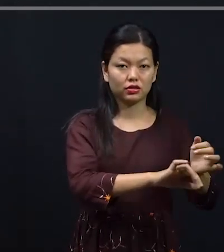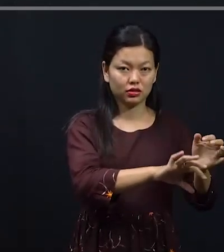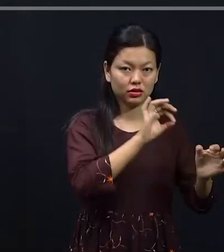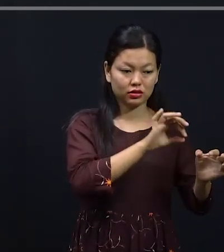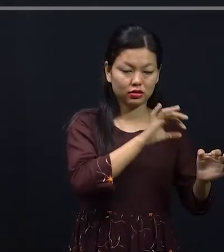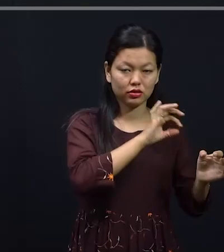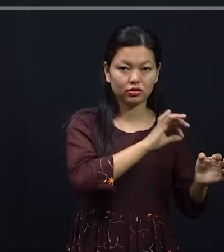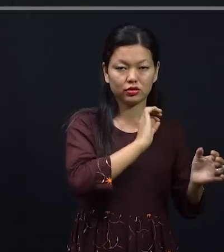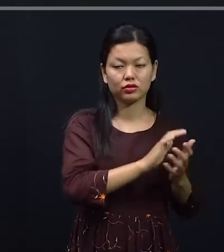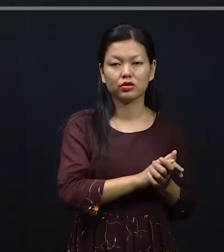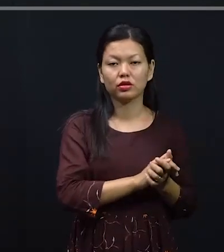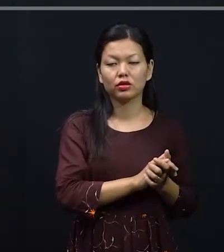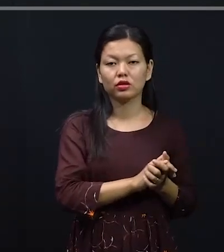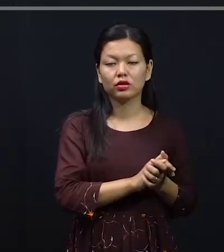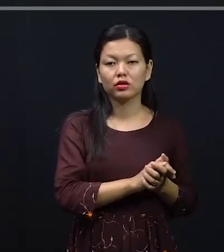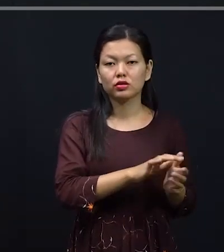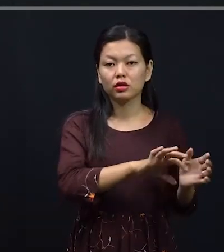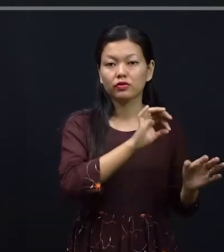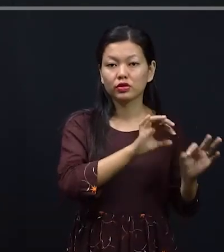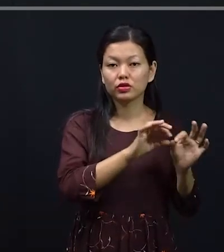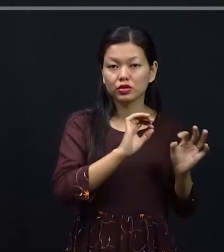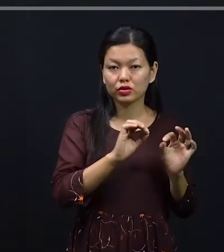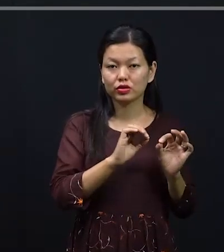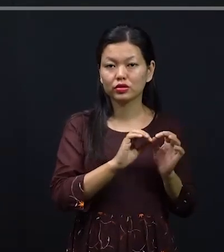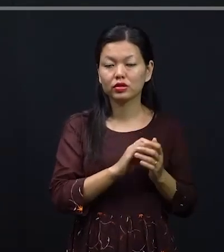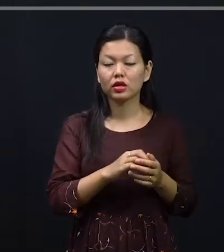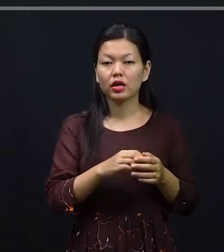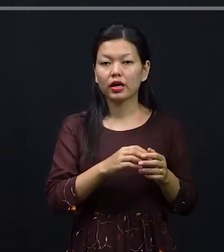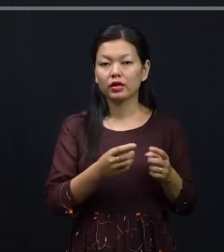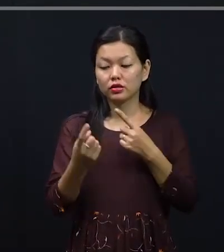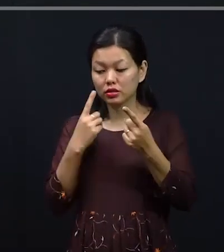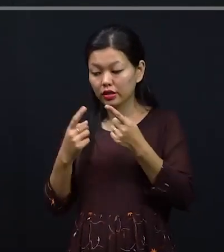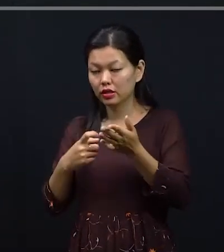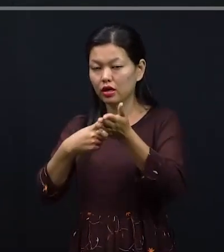each of these fractions were cultured in a medium containing R cells,